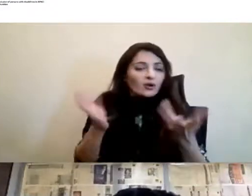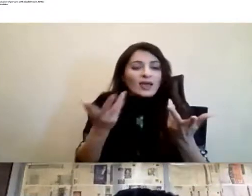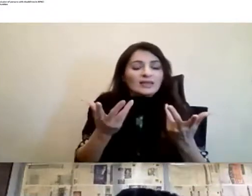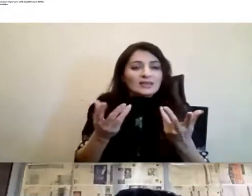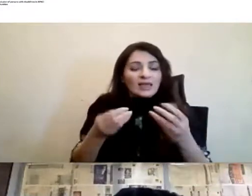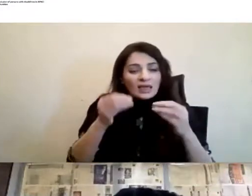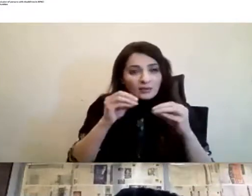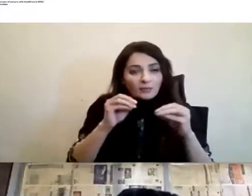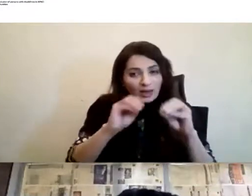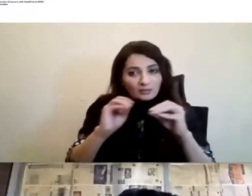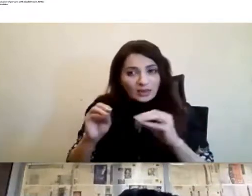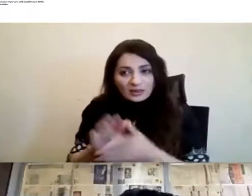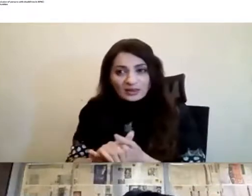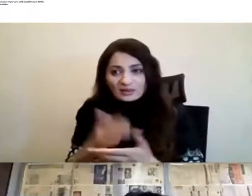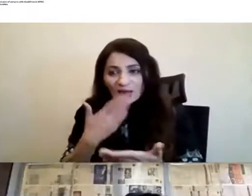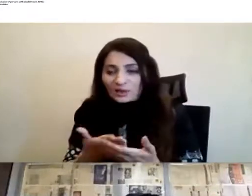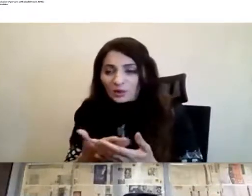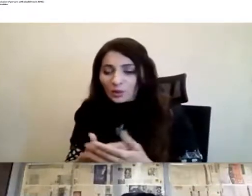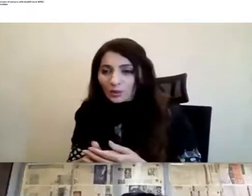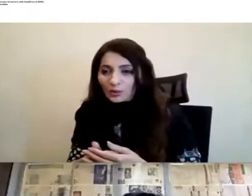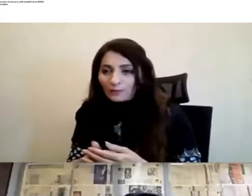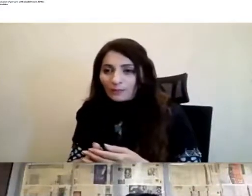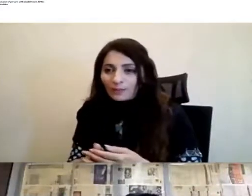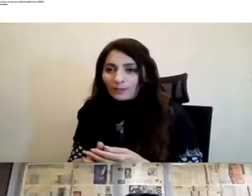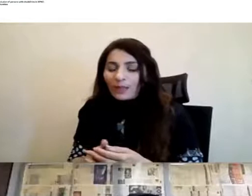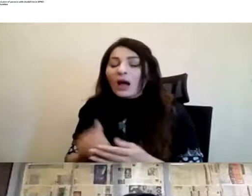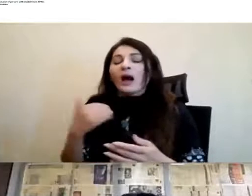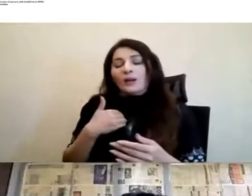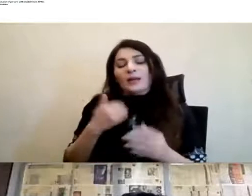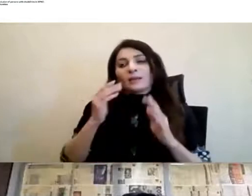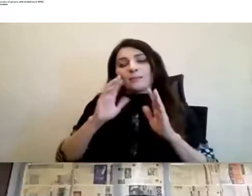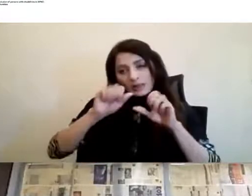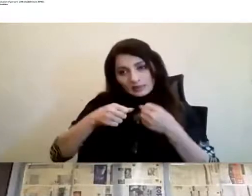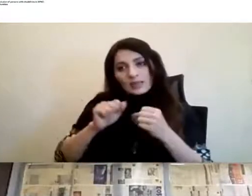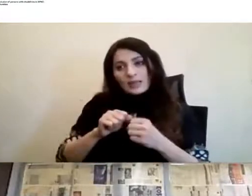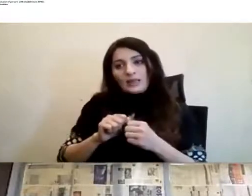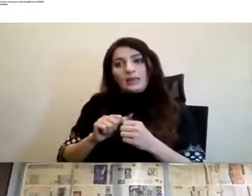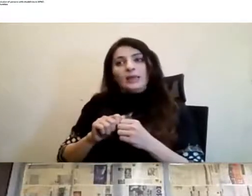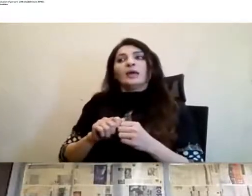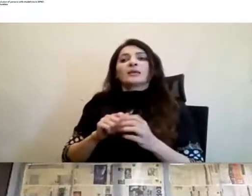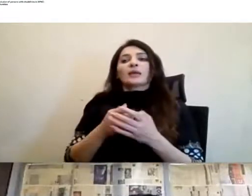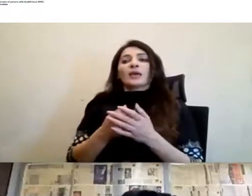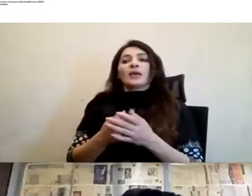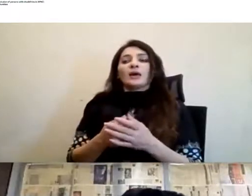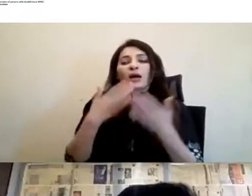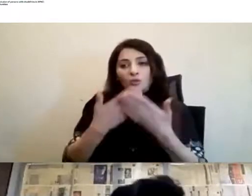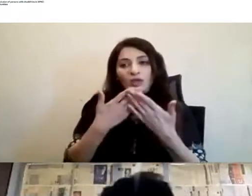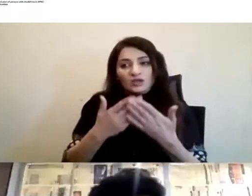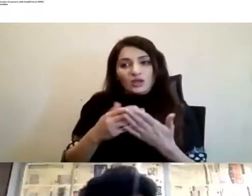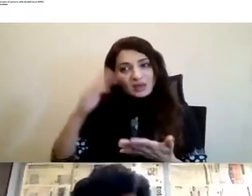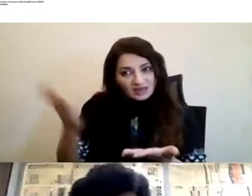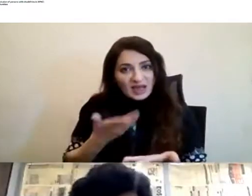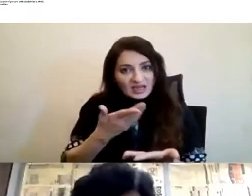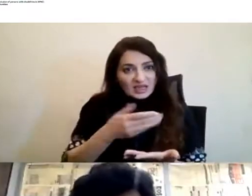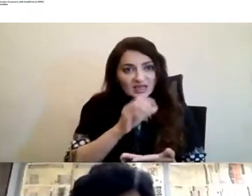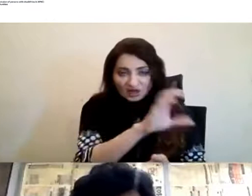Thank you very much. You know, we have some kind of innovation in education. As I told you, like that, we